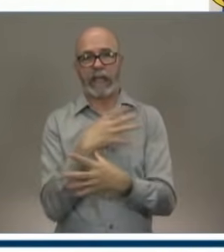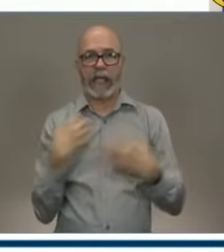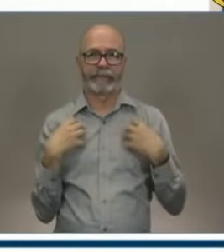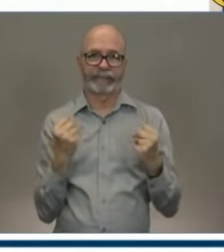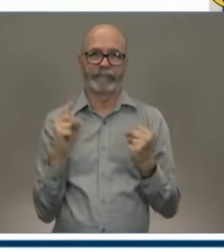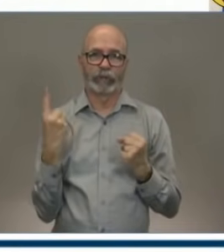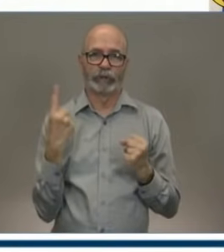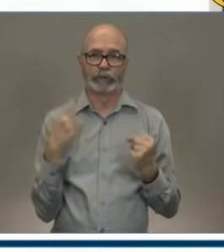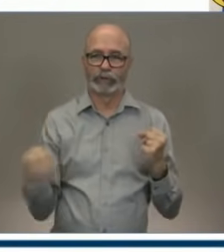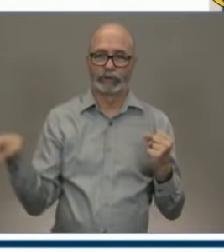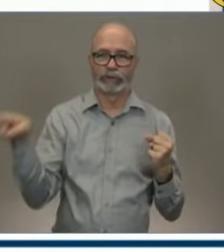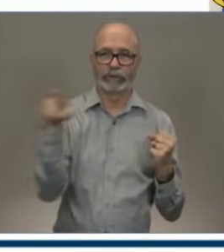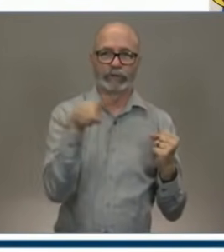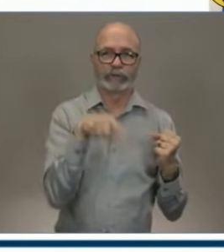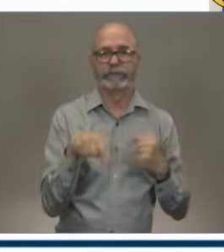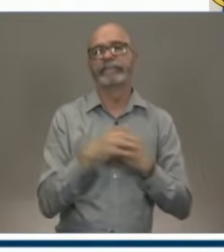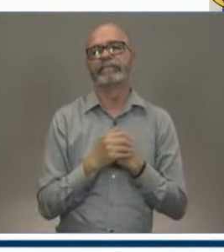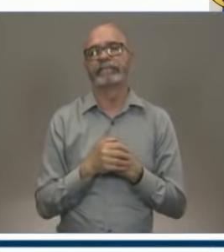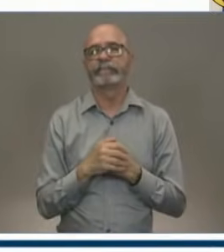All Nova Scotia.